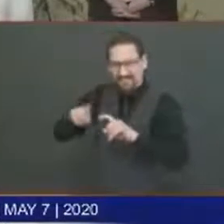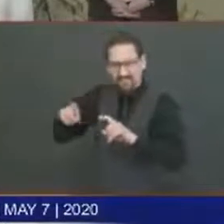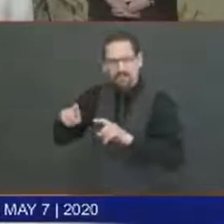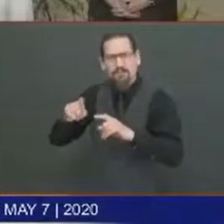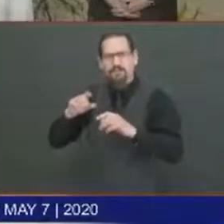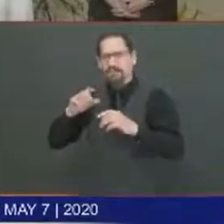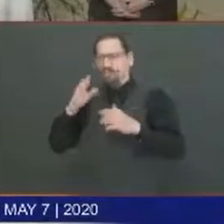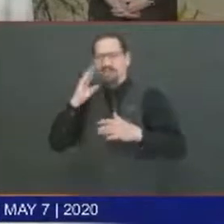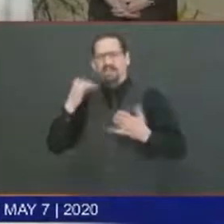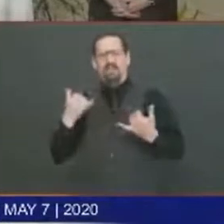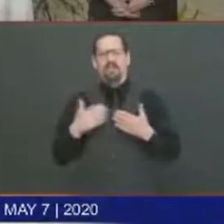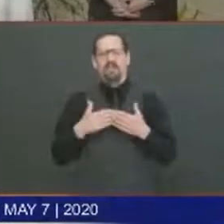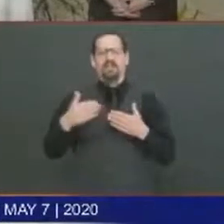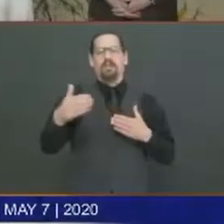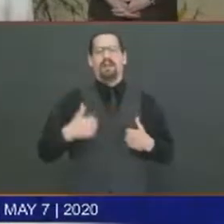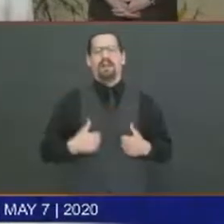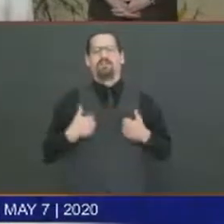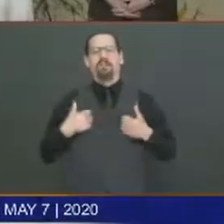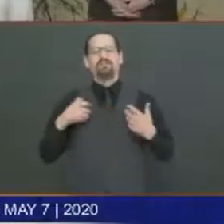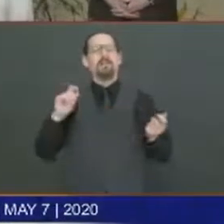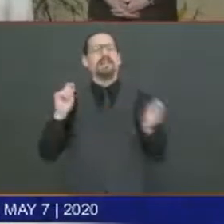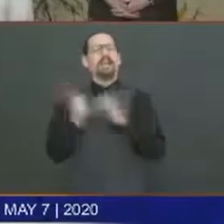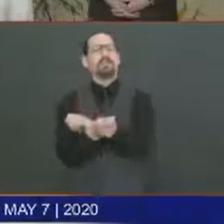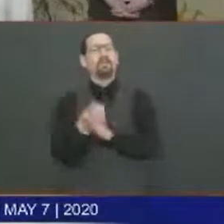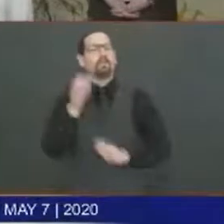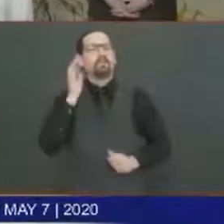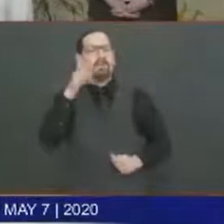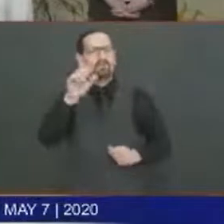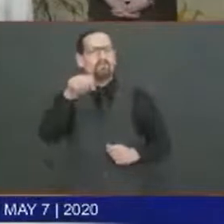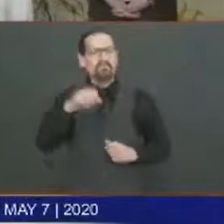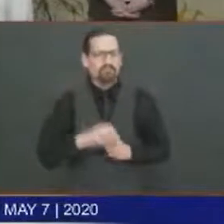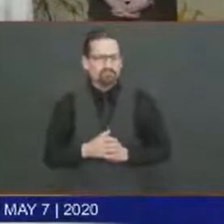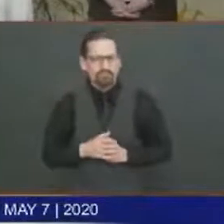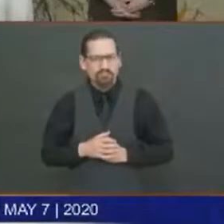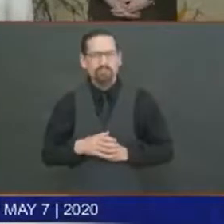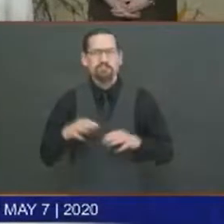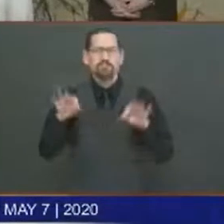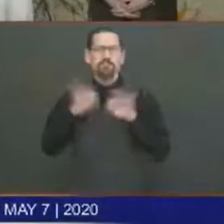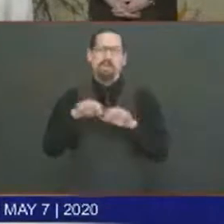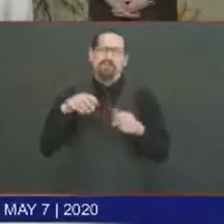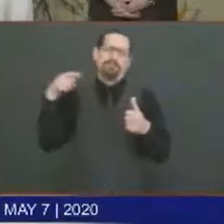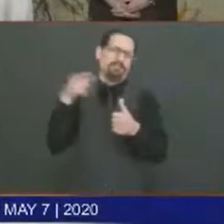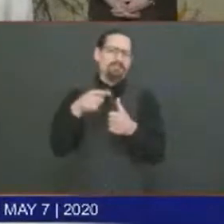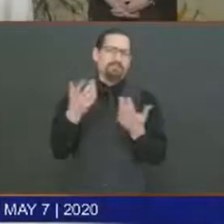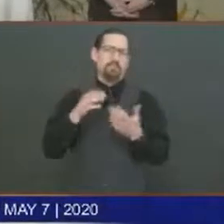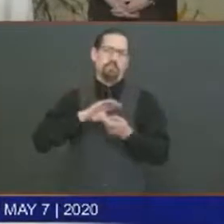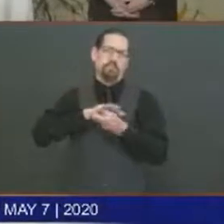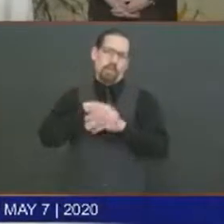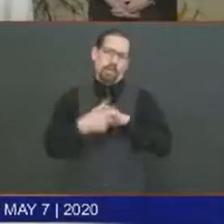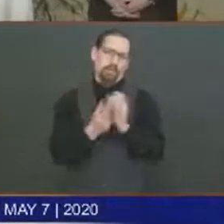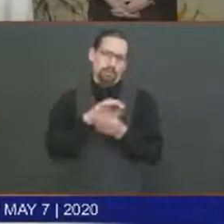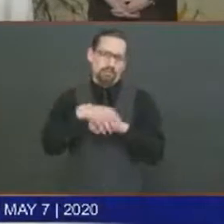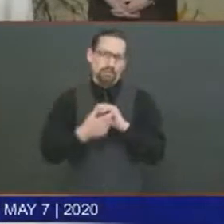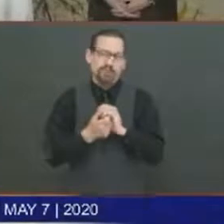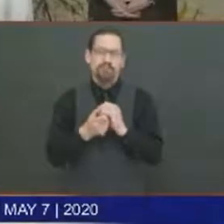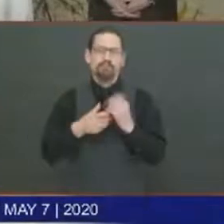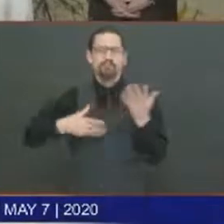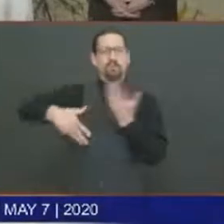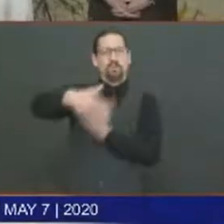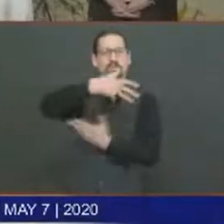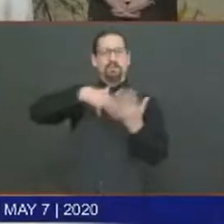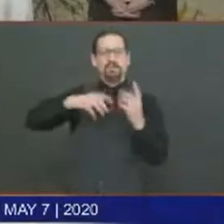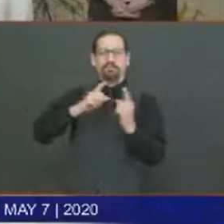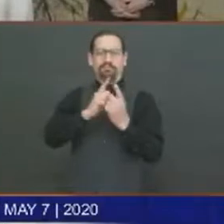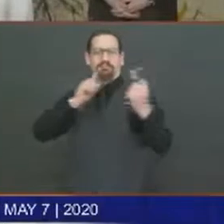know how important it is to wash our hands and stay 6 feet apart and wear our masks. We all have become much more aware of